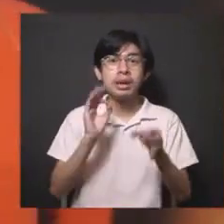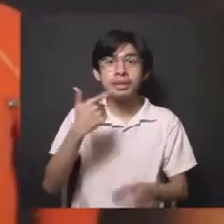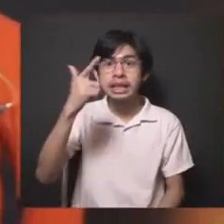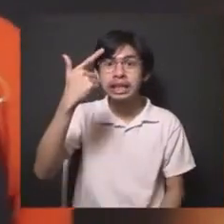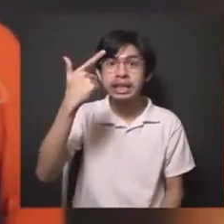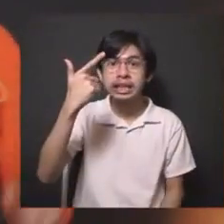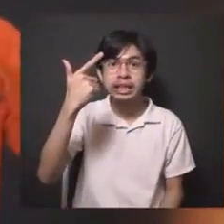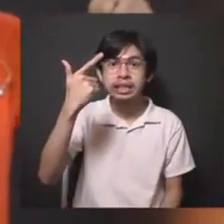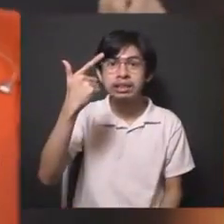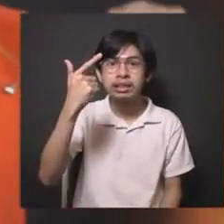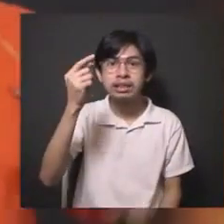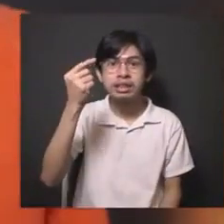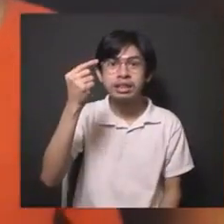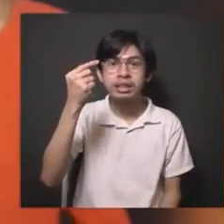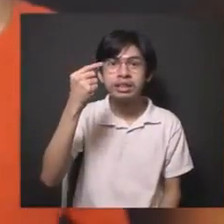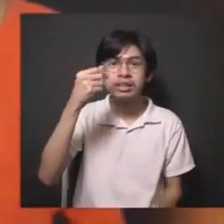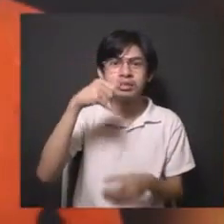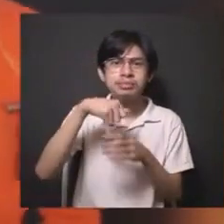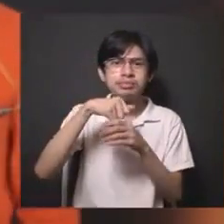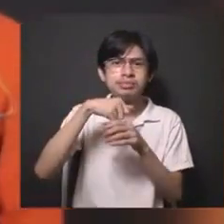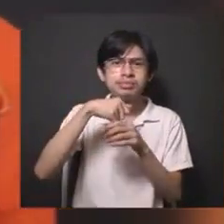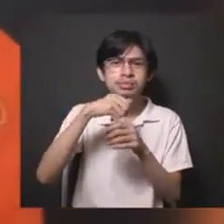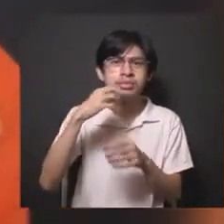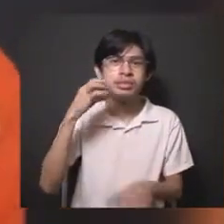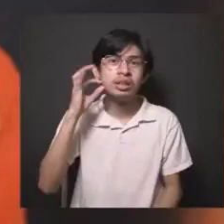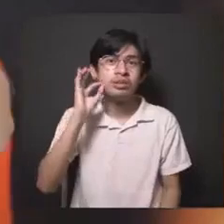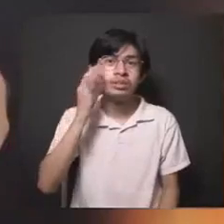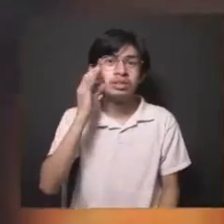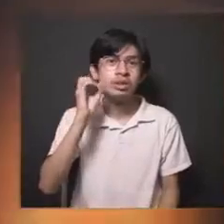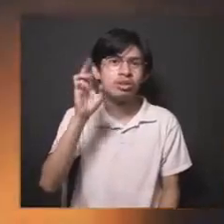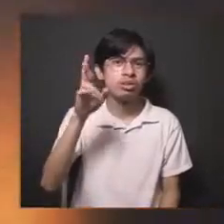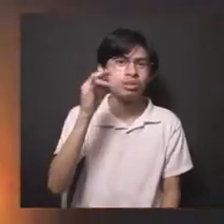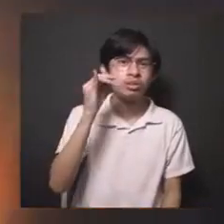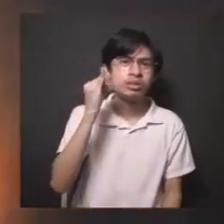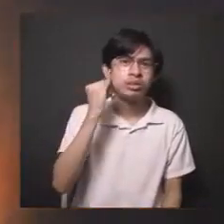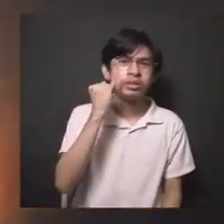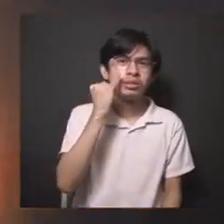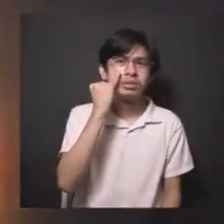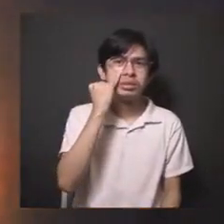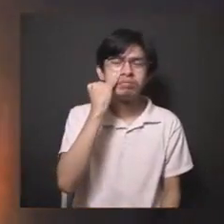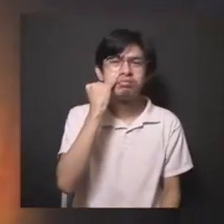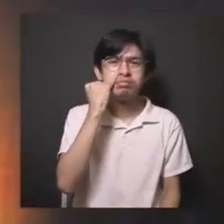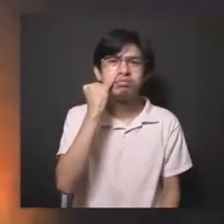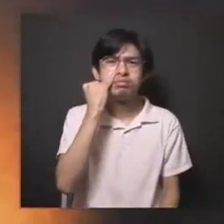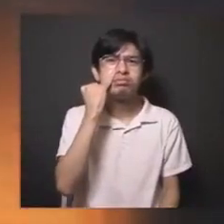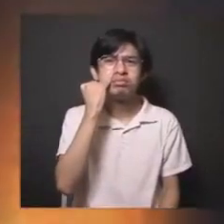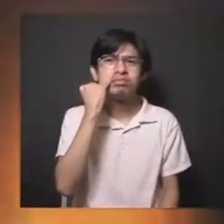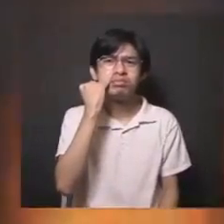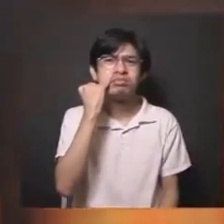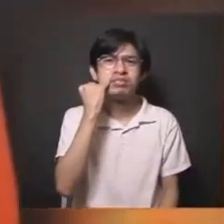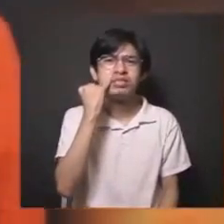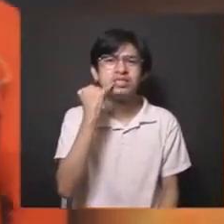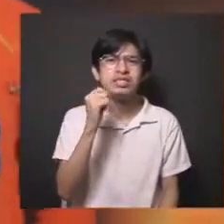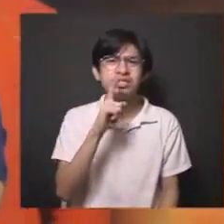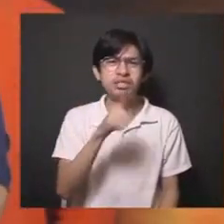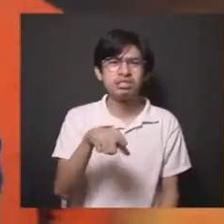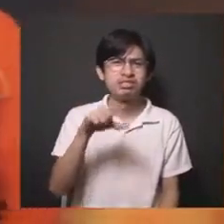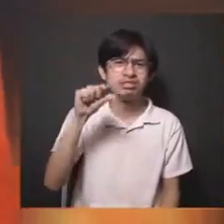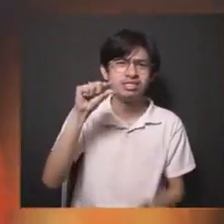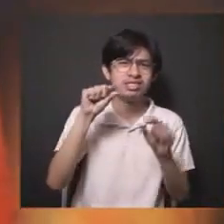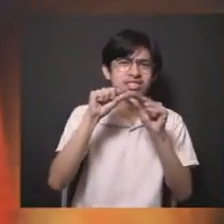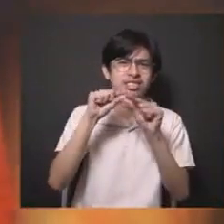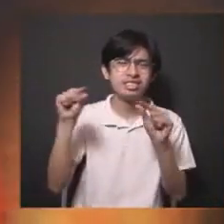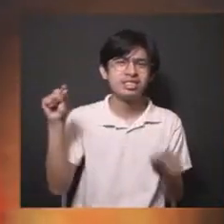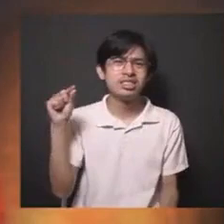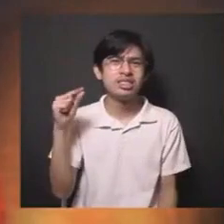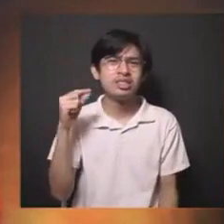pear or booger. And I'm telling you, this jelly beans, it tastes like